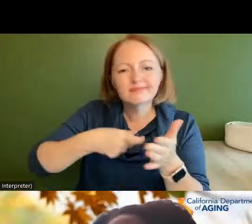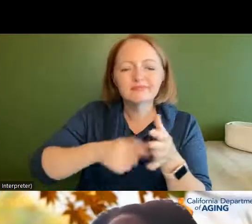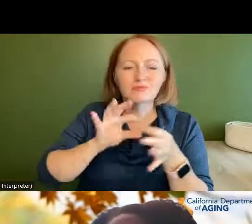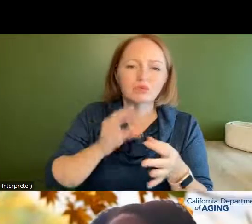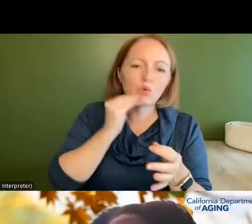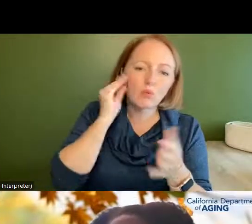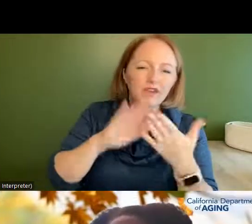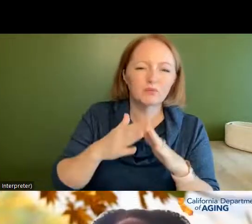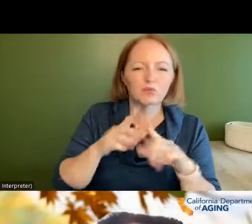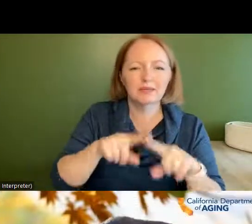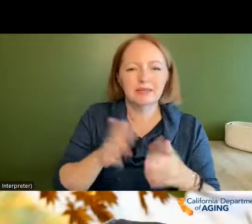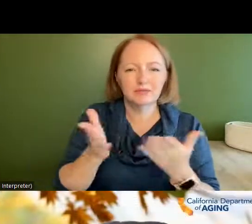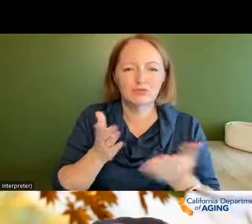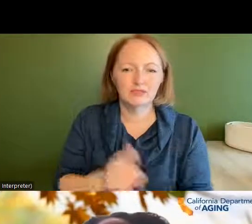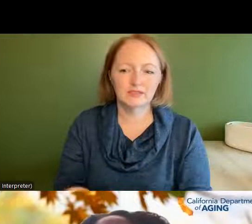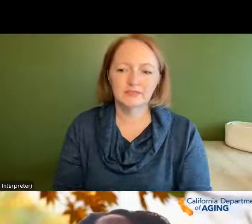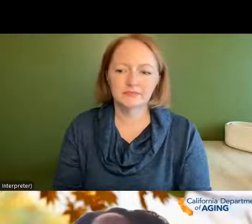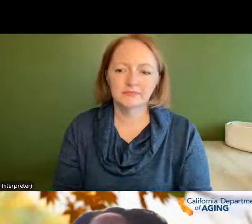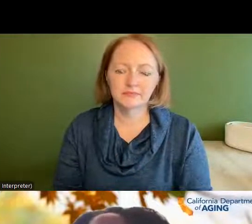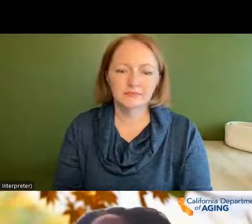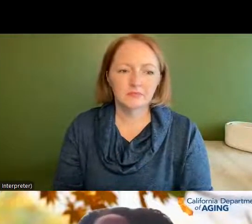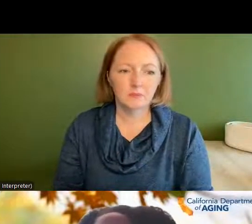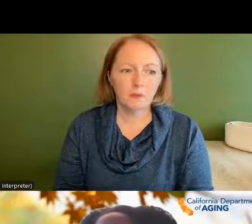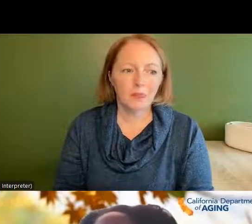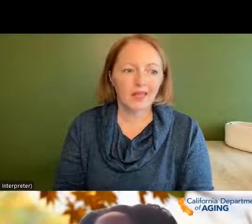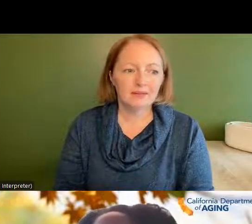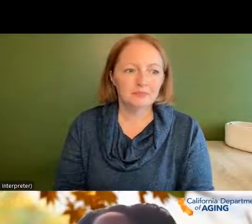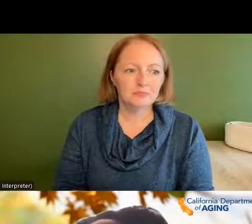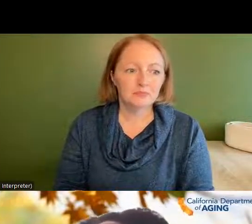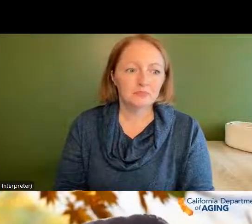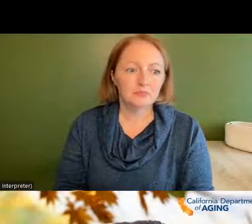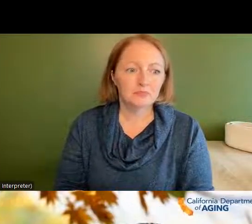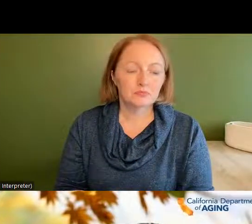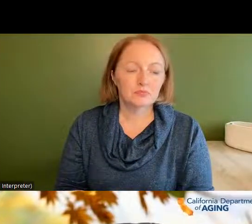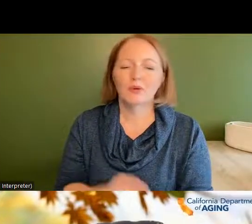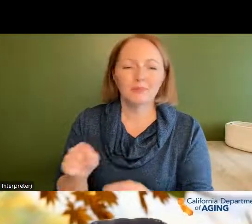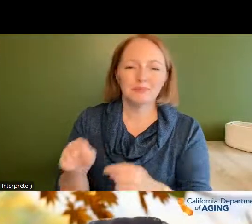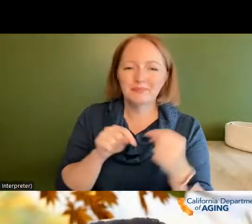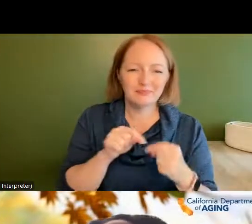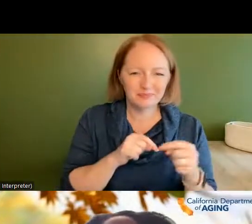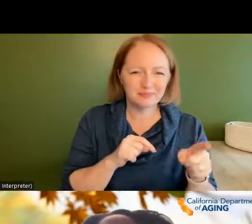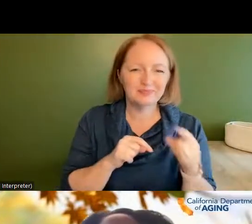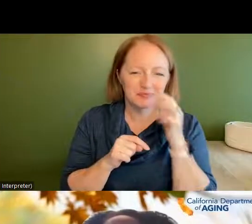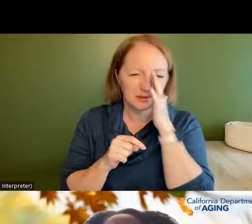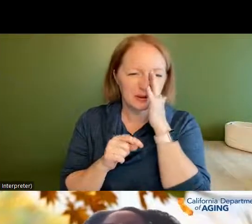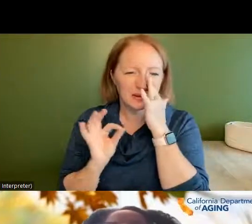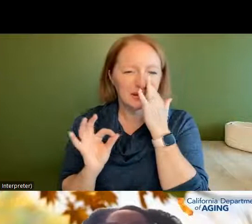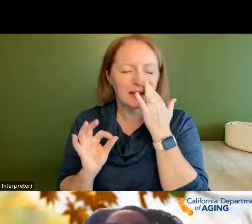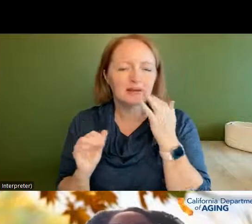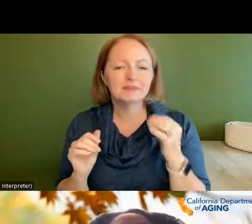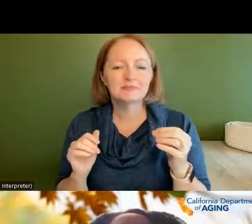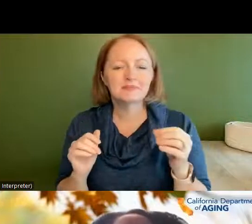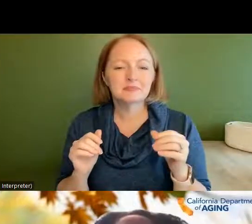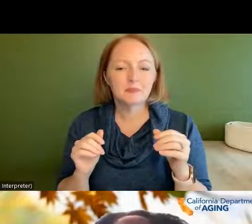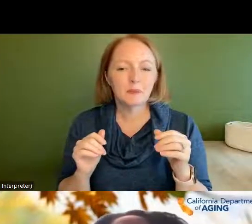and community-based services. And as part of that, go back to the next, thank you.